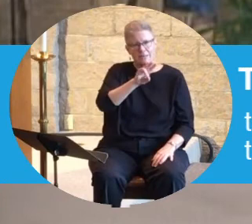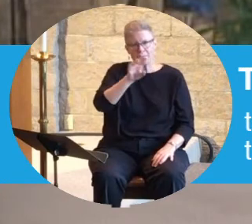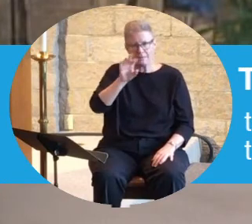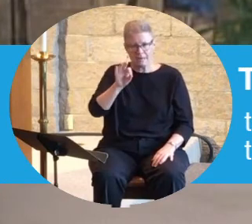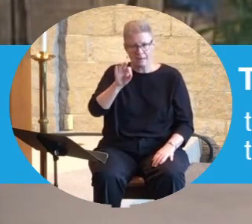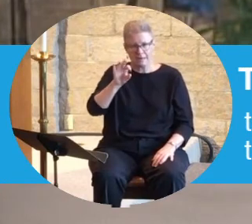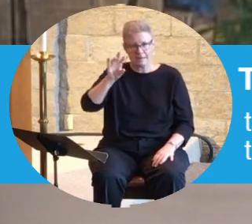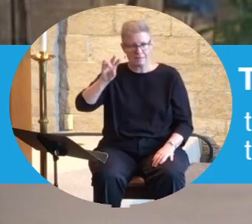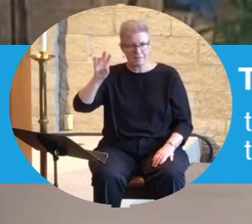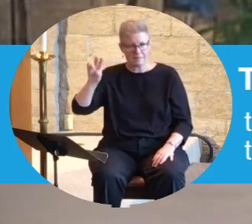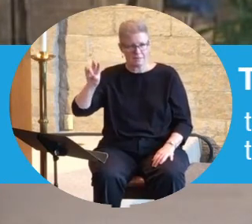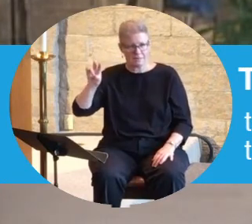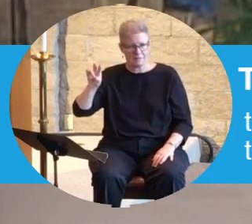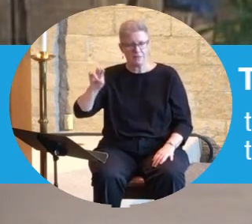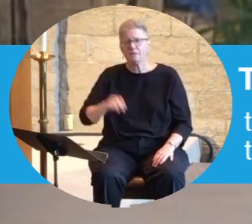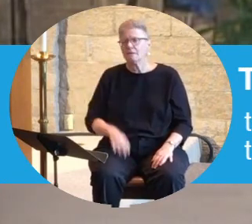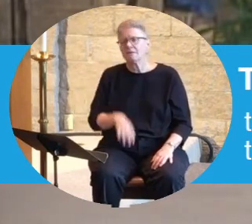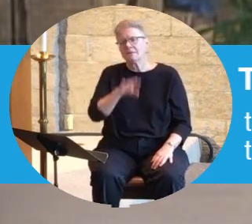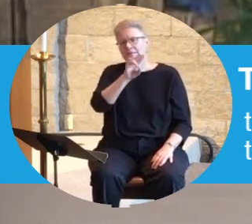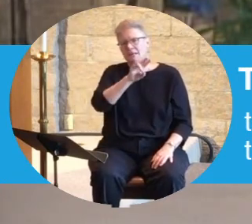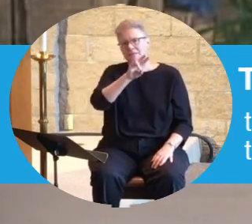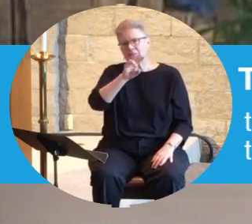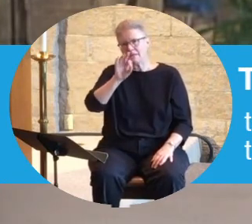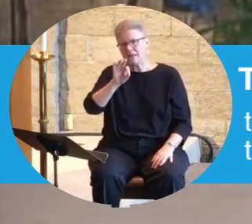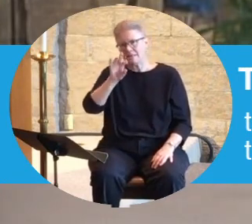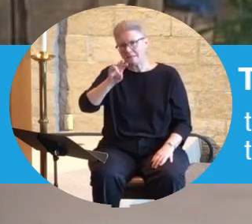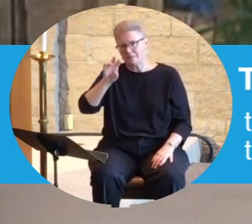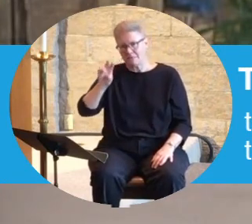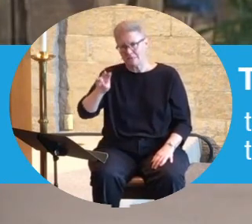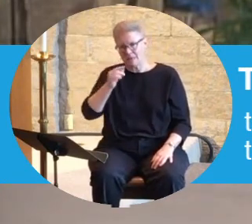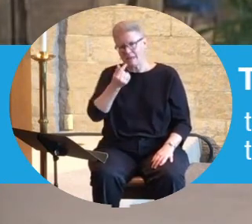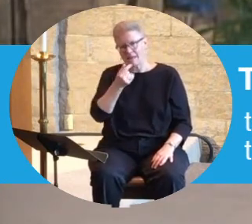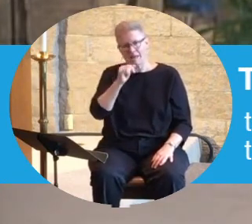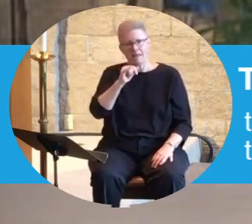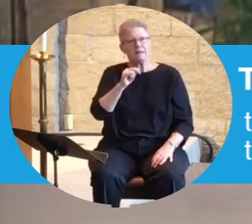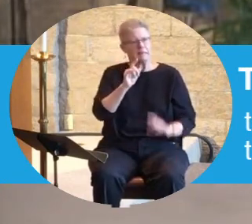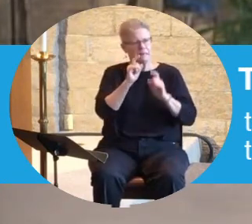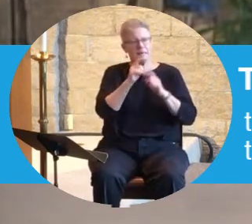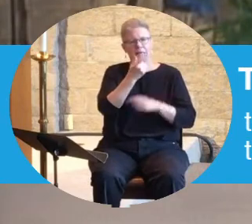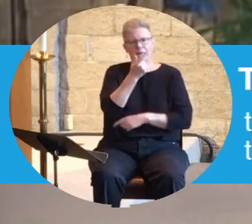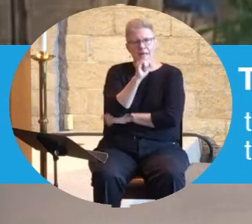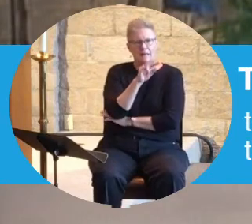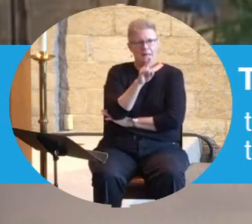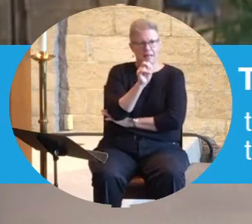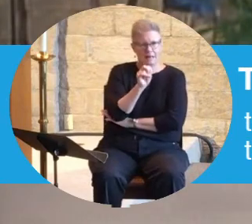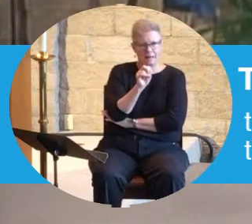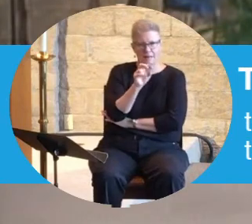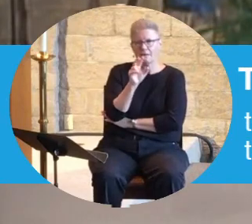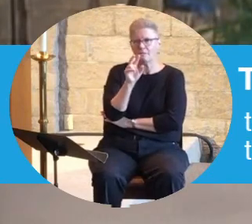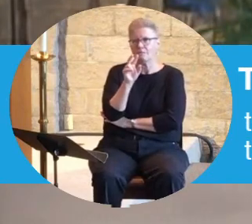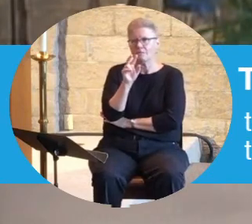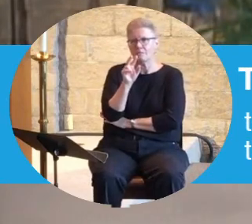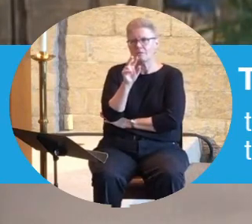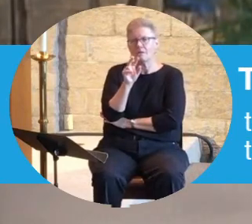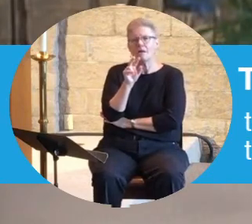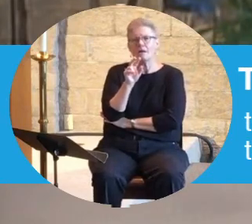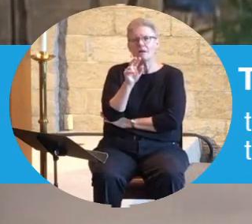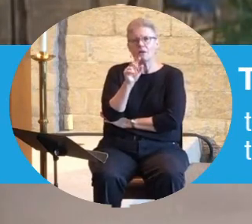77977. That's Give to Unity. GIVE. To the letter 2, Unity. Give to